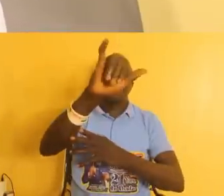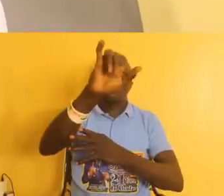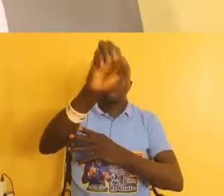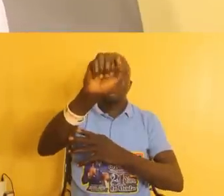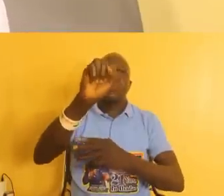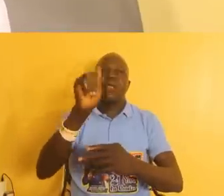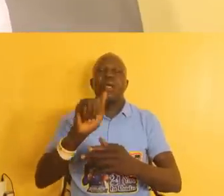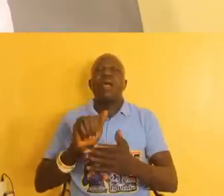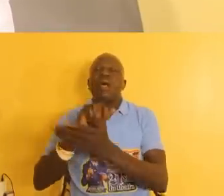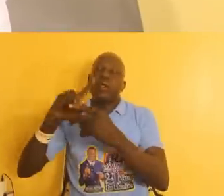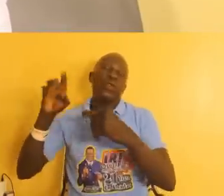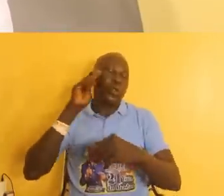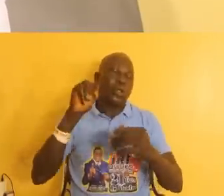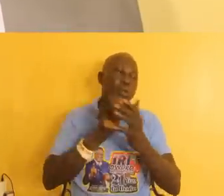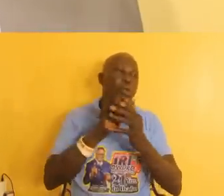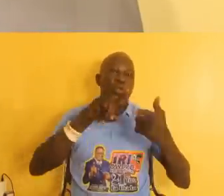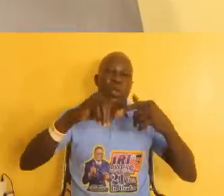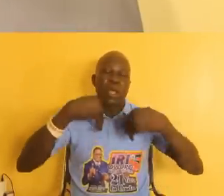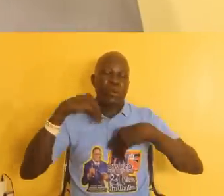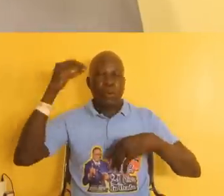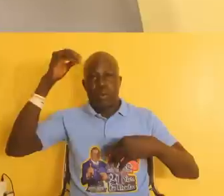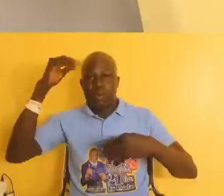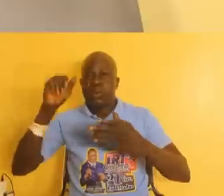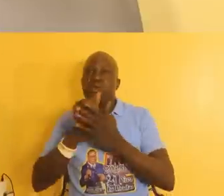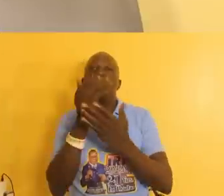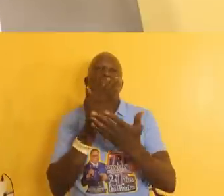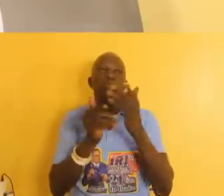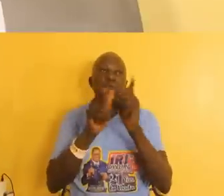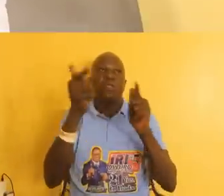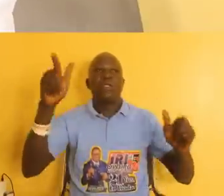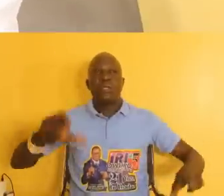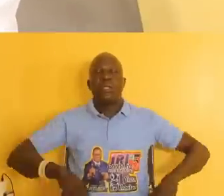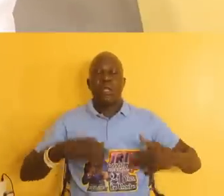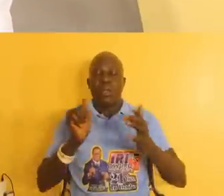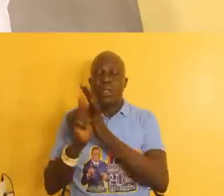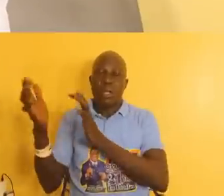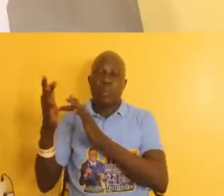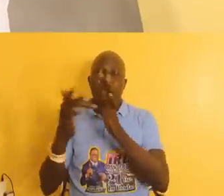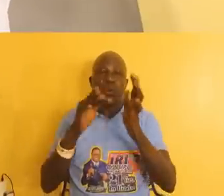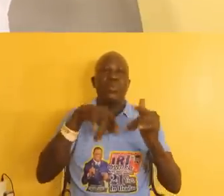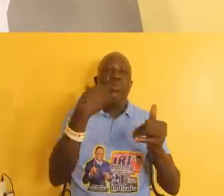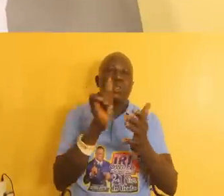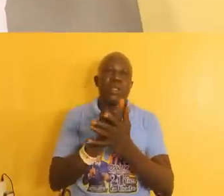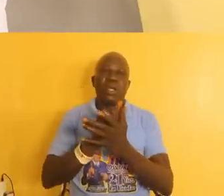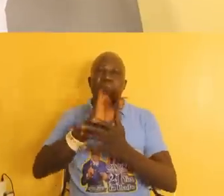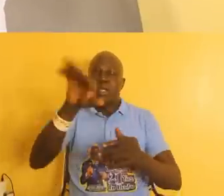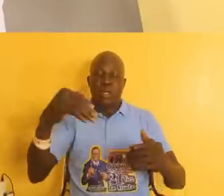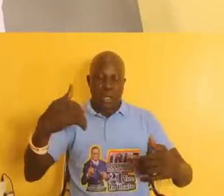be released this visa to him. That we have privilege to be great in life. The Bible says